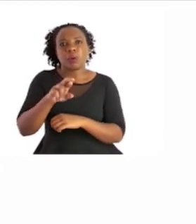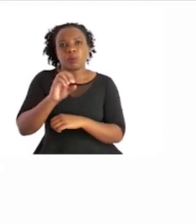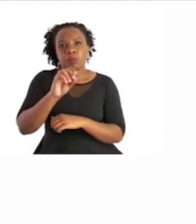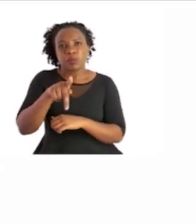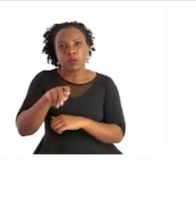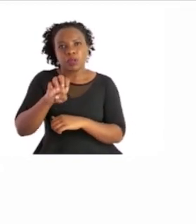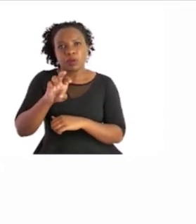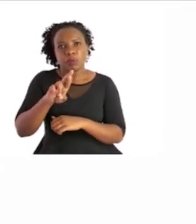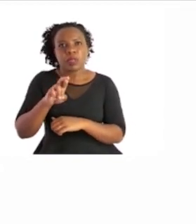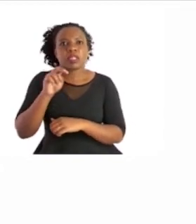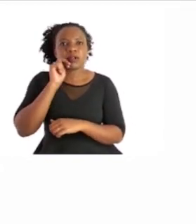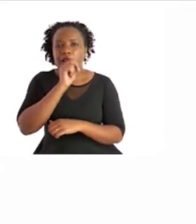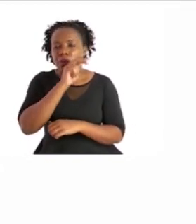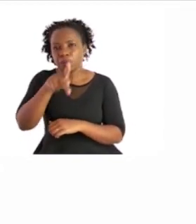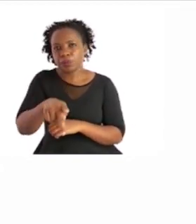nouns.